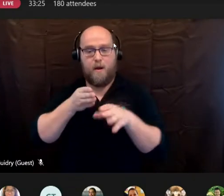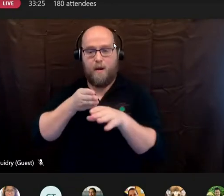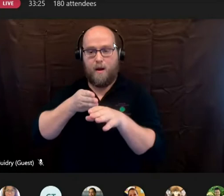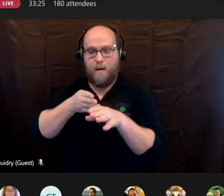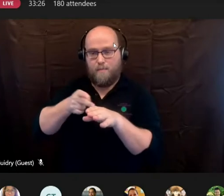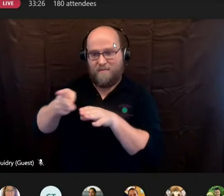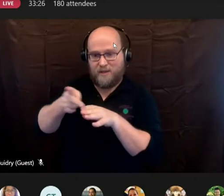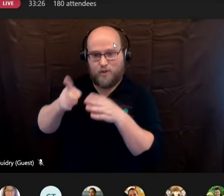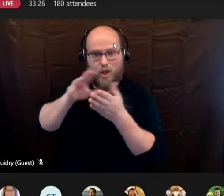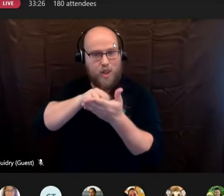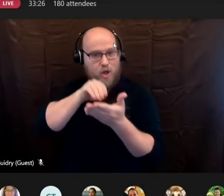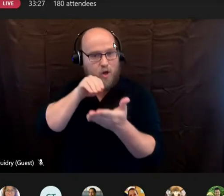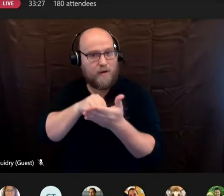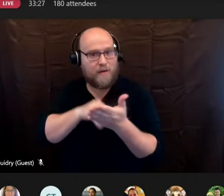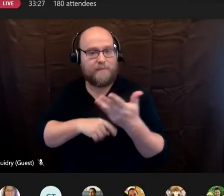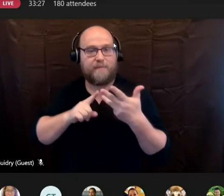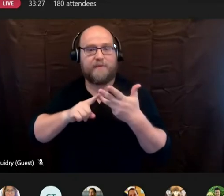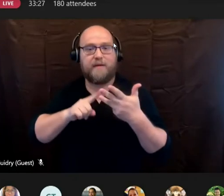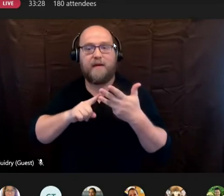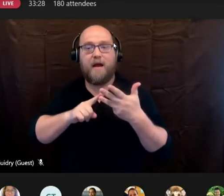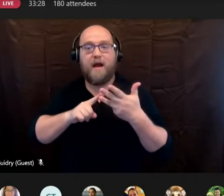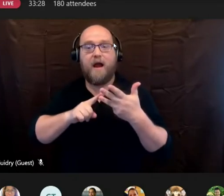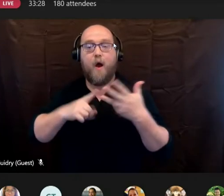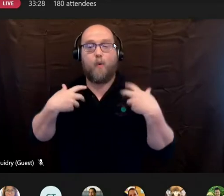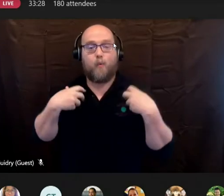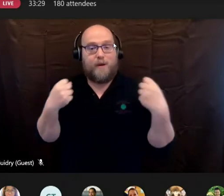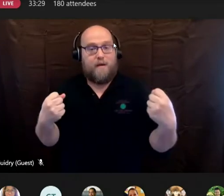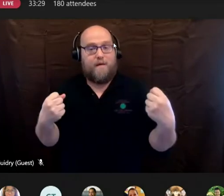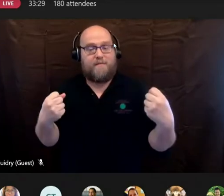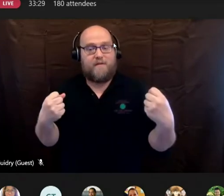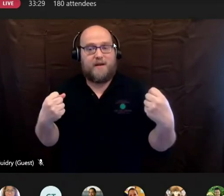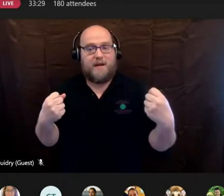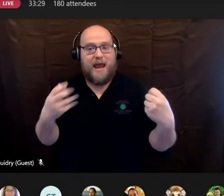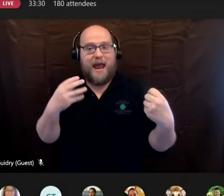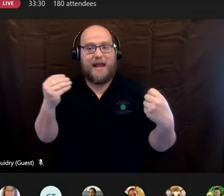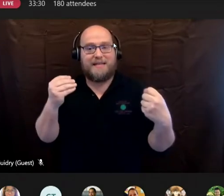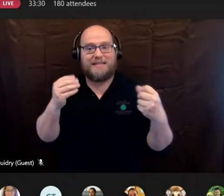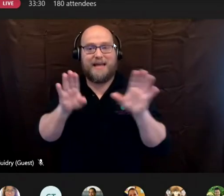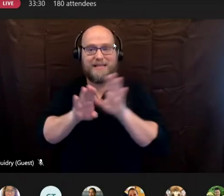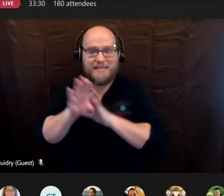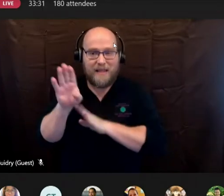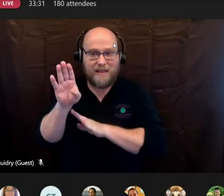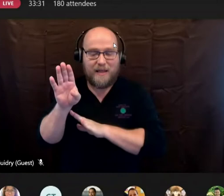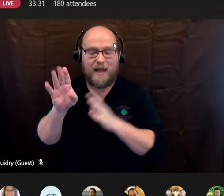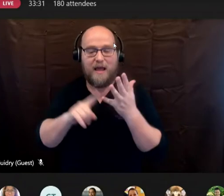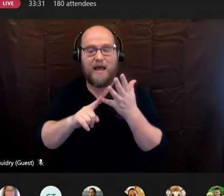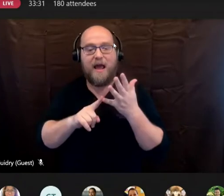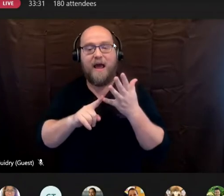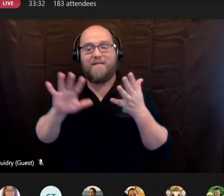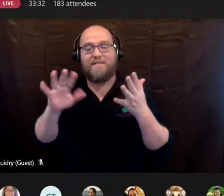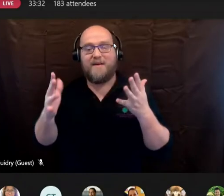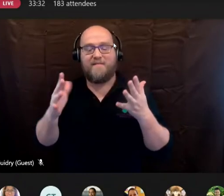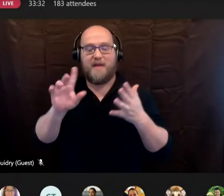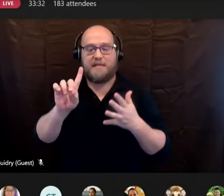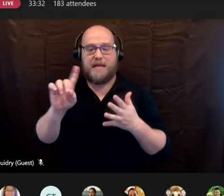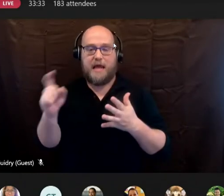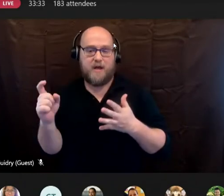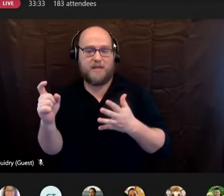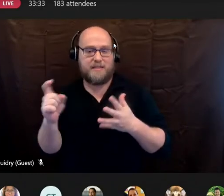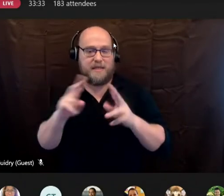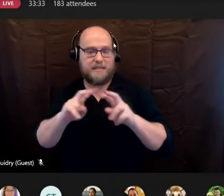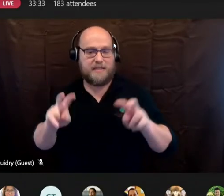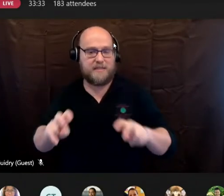Fourth, recovery and acceleration. Fifth, diagnostic assessment tools. And